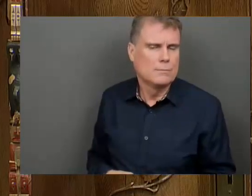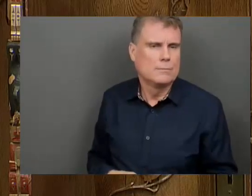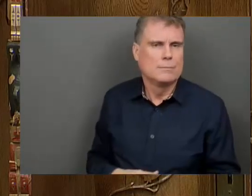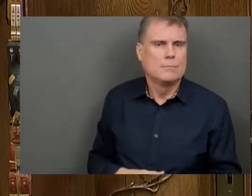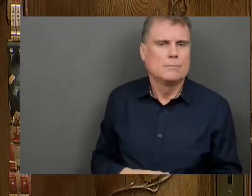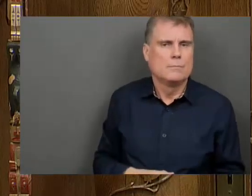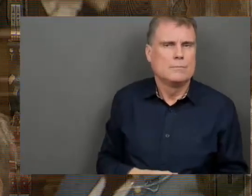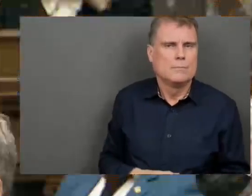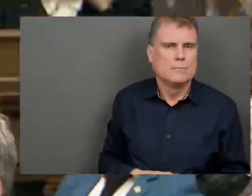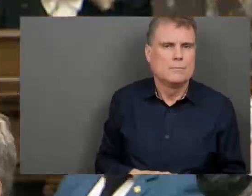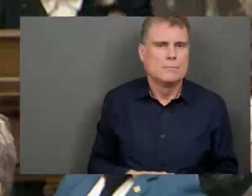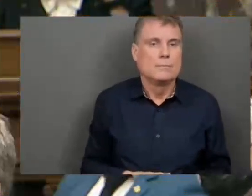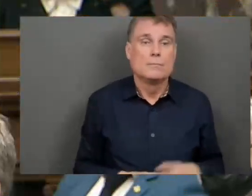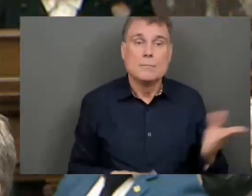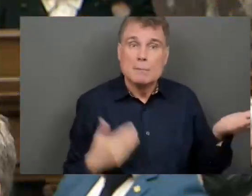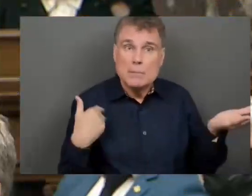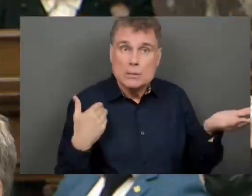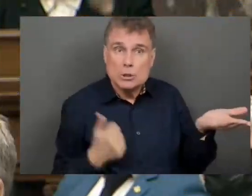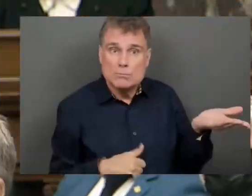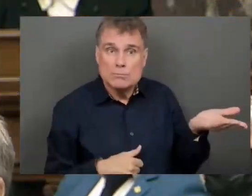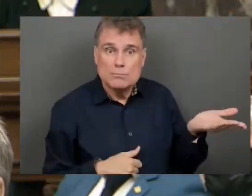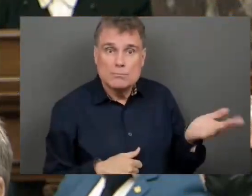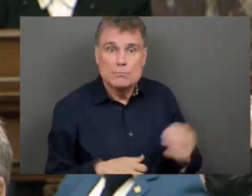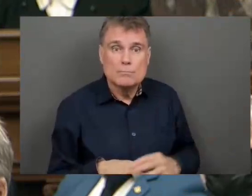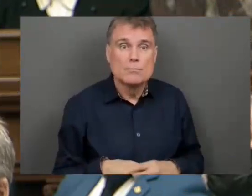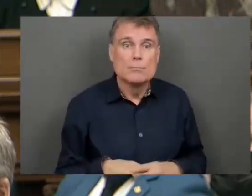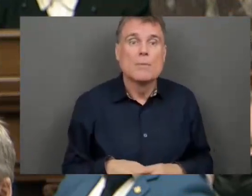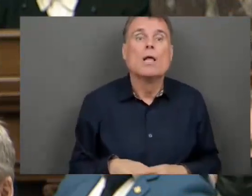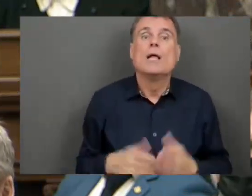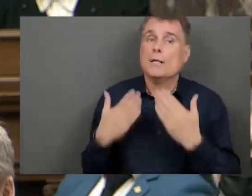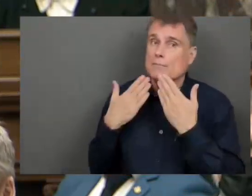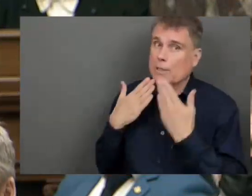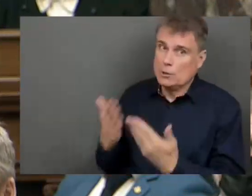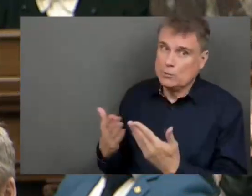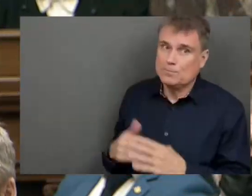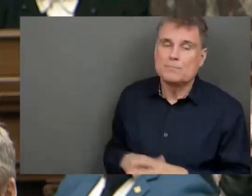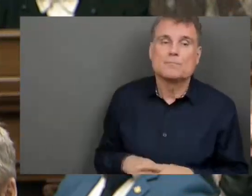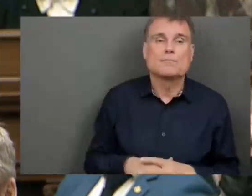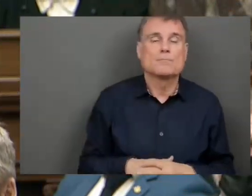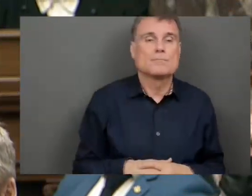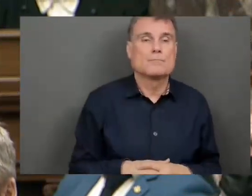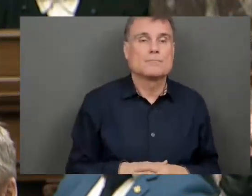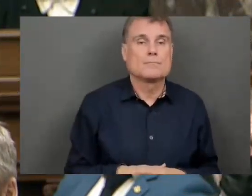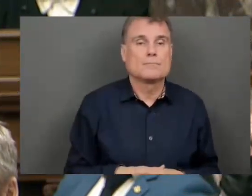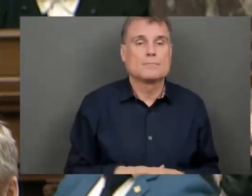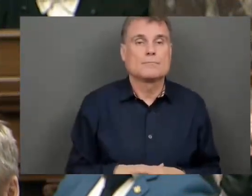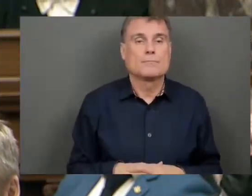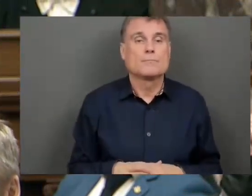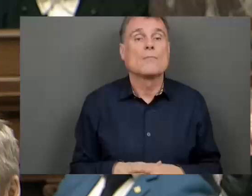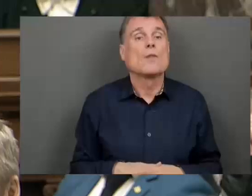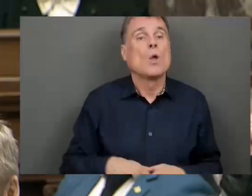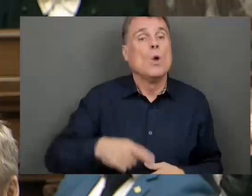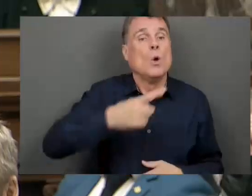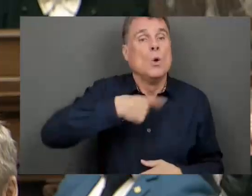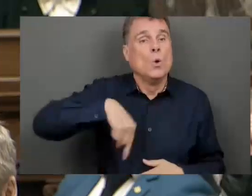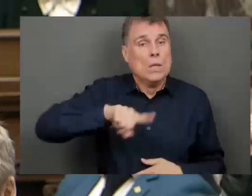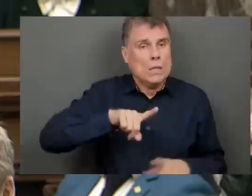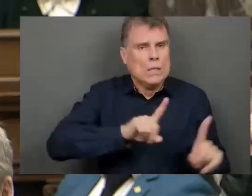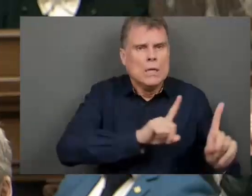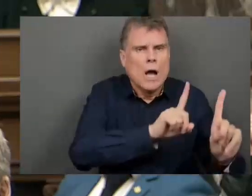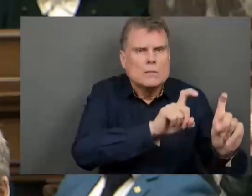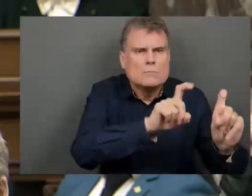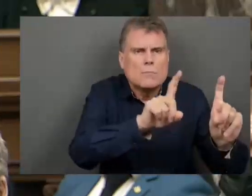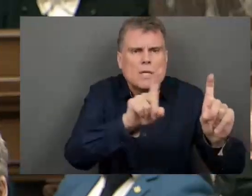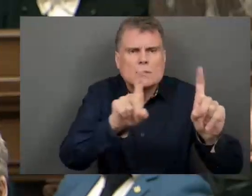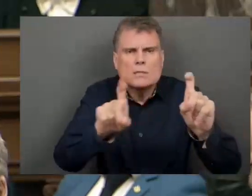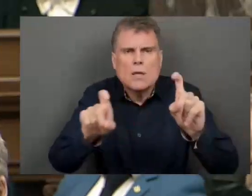Minister. Thank you, Mr. Speaker. When we asked people across British Columbia, as we rebuilt our poverty